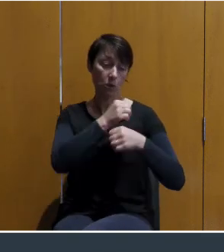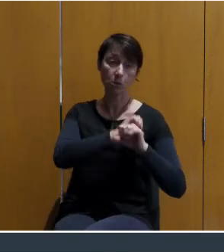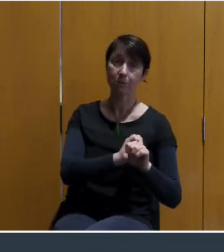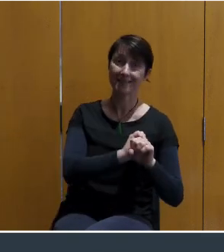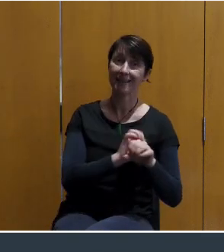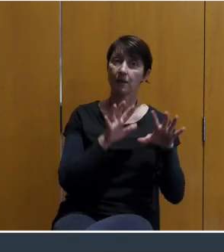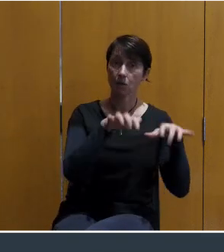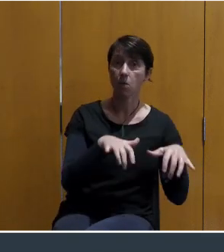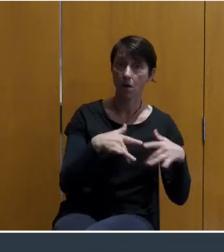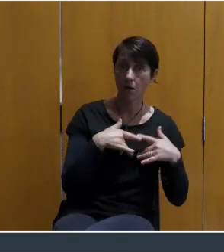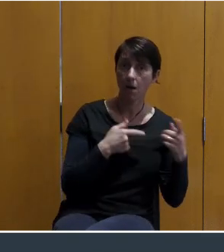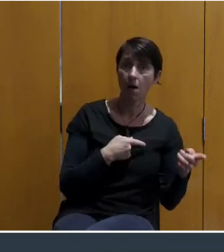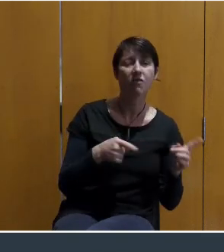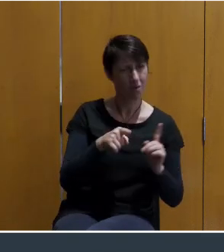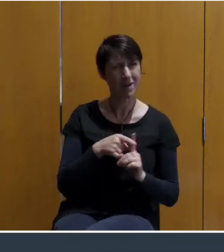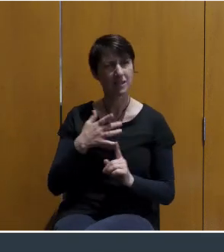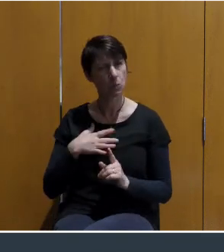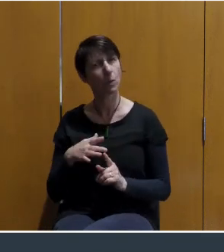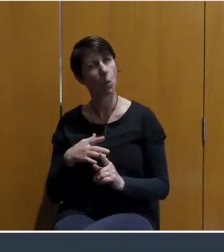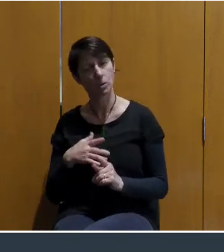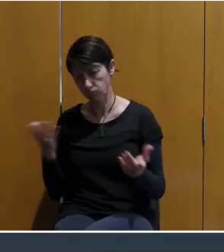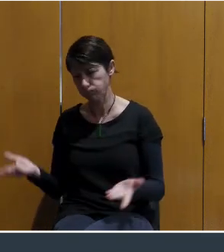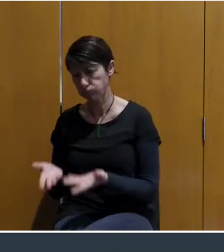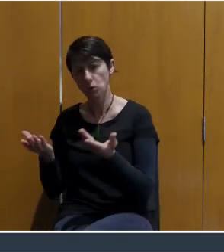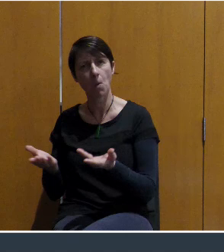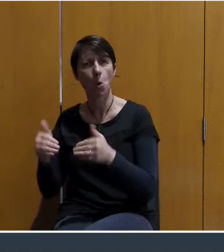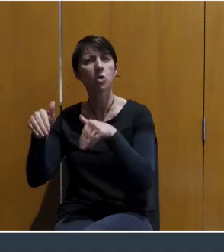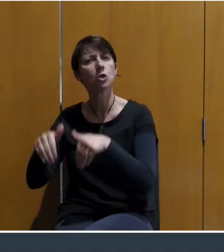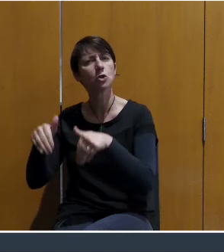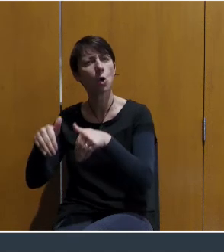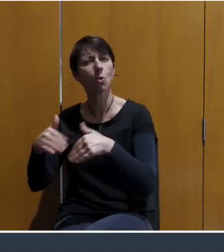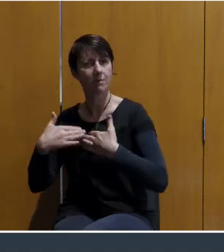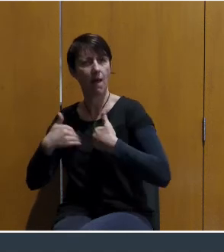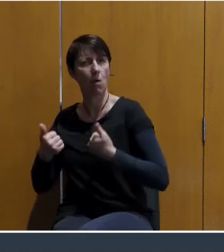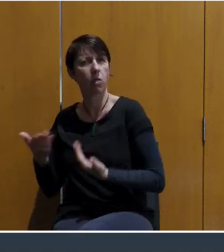promote the welfare of dogs generally. This comes from the first submitter